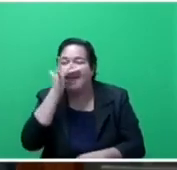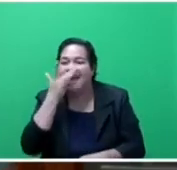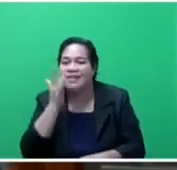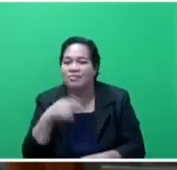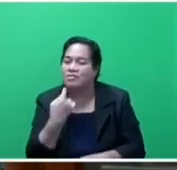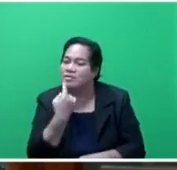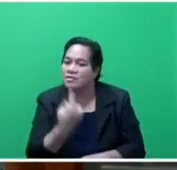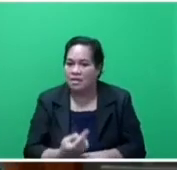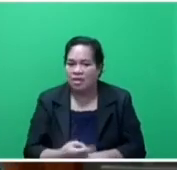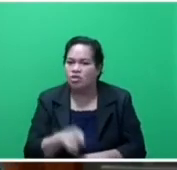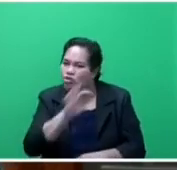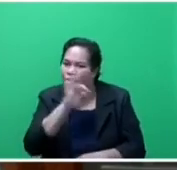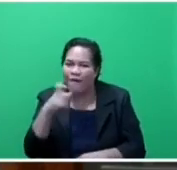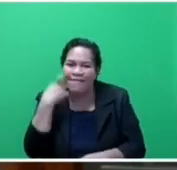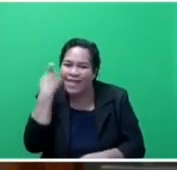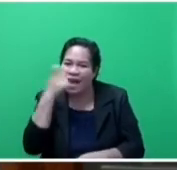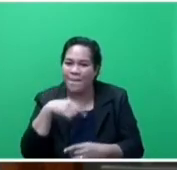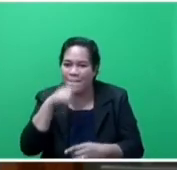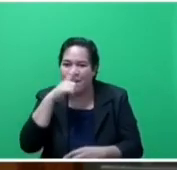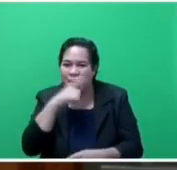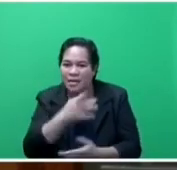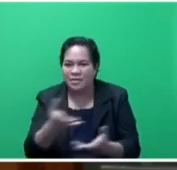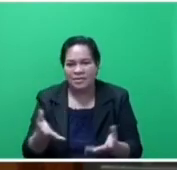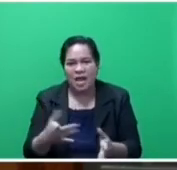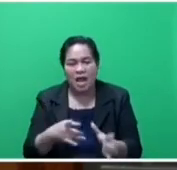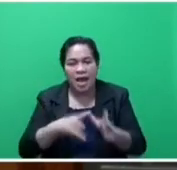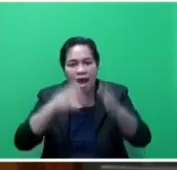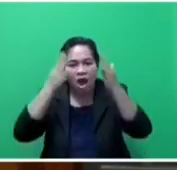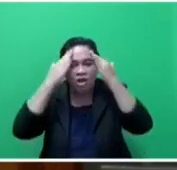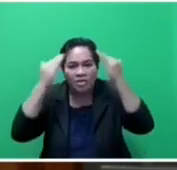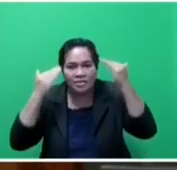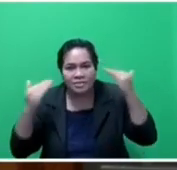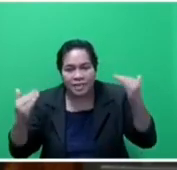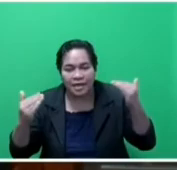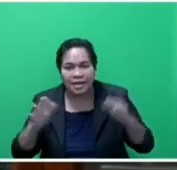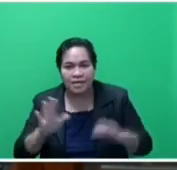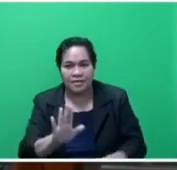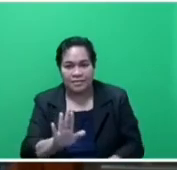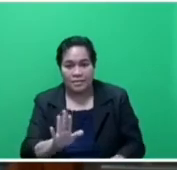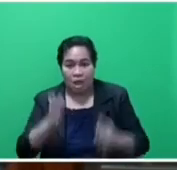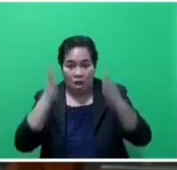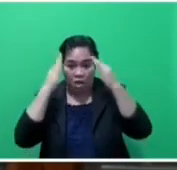do not care about the people. Honourable Speaker. Just